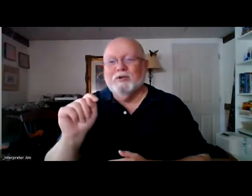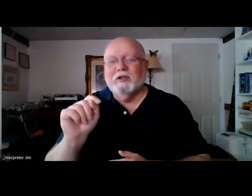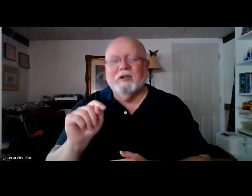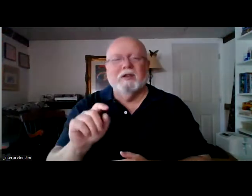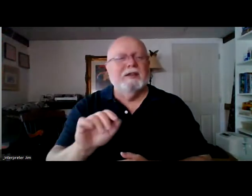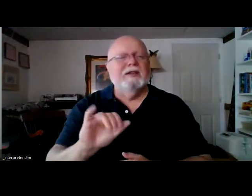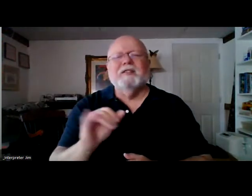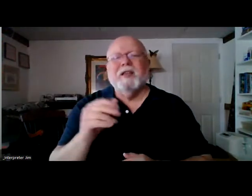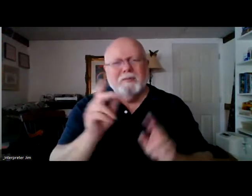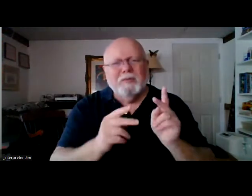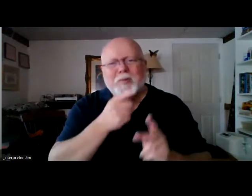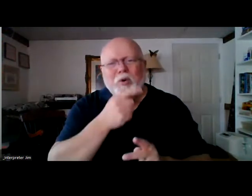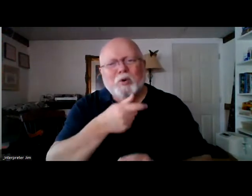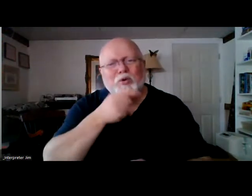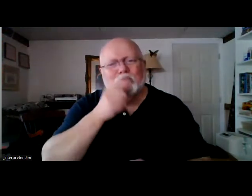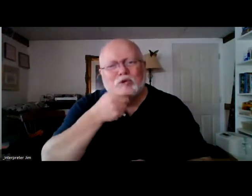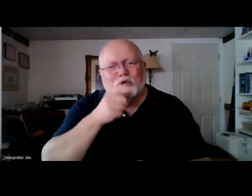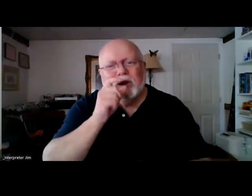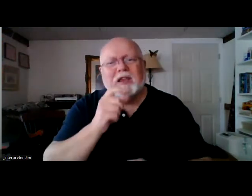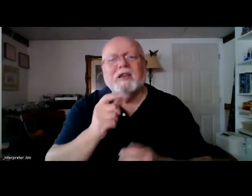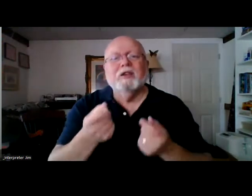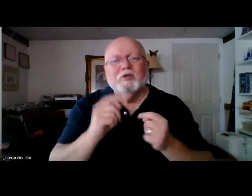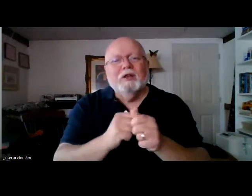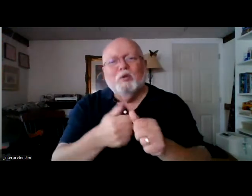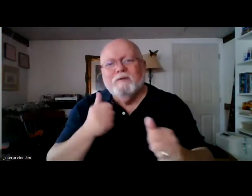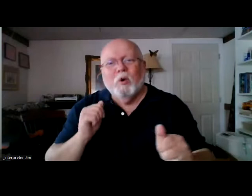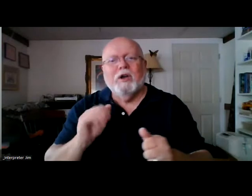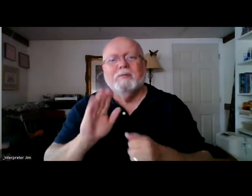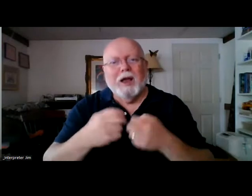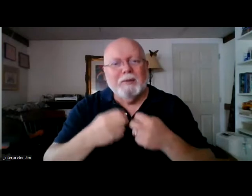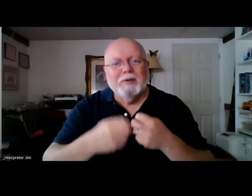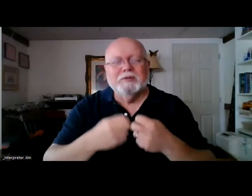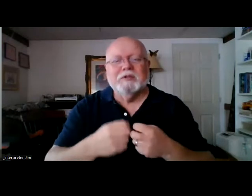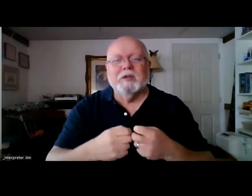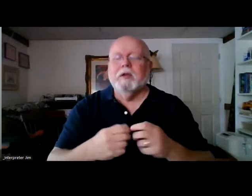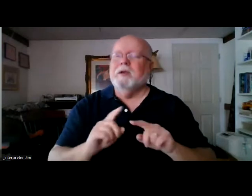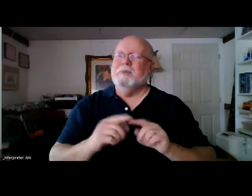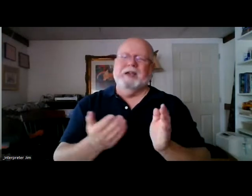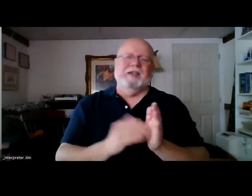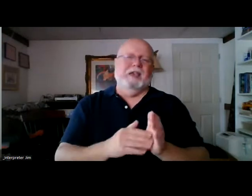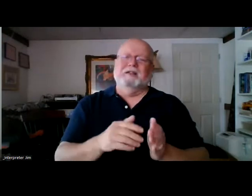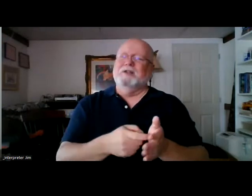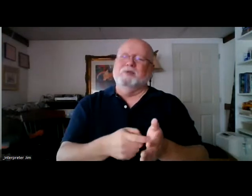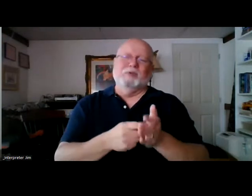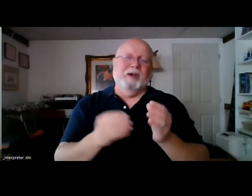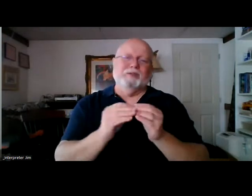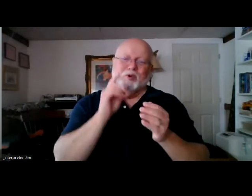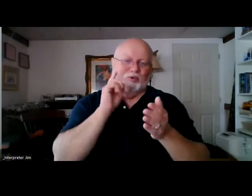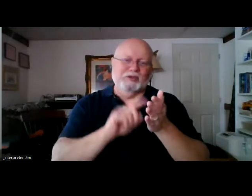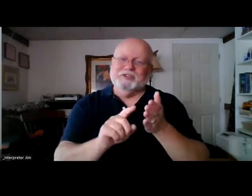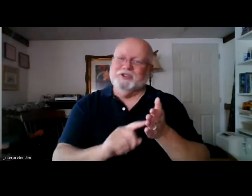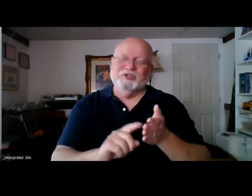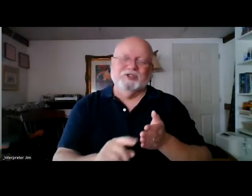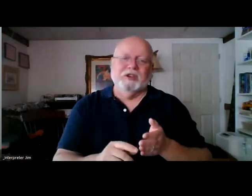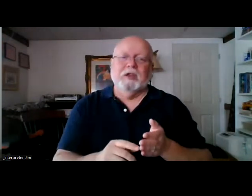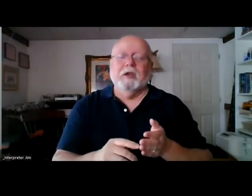So I think, that may be, a cause. Again, we need more research, because a lot of these studies that we talk about, and again, I think we